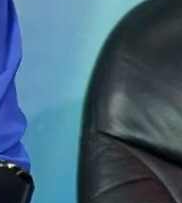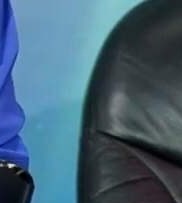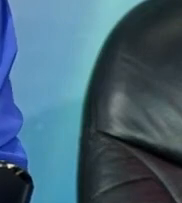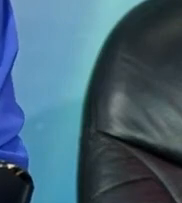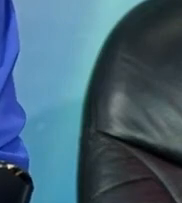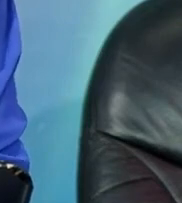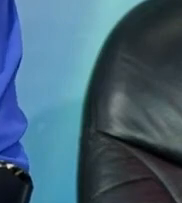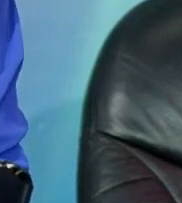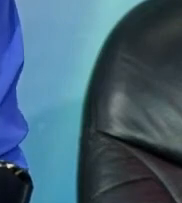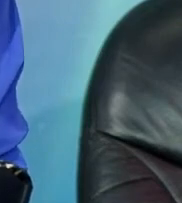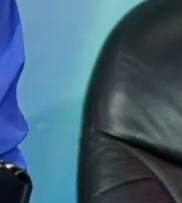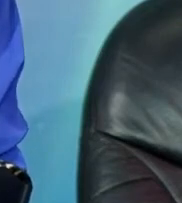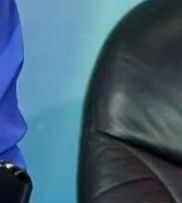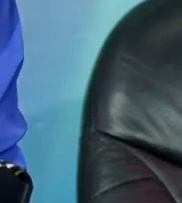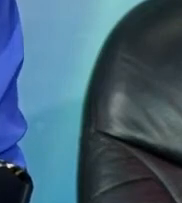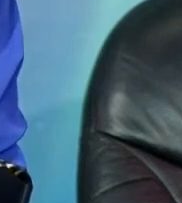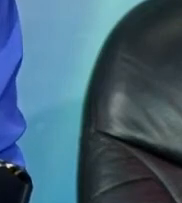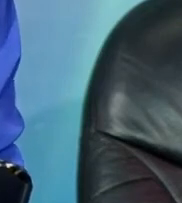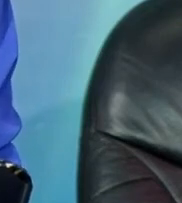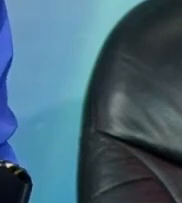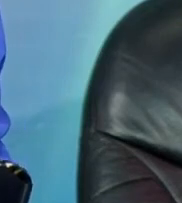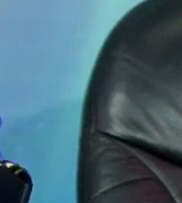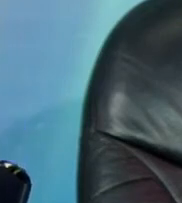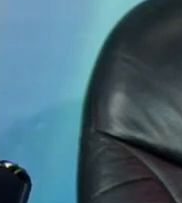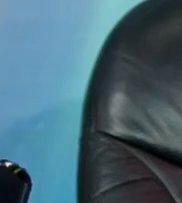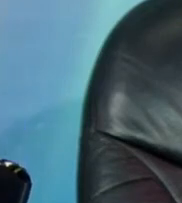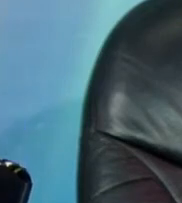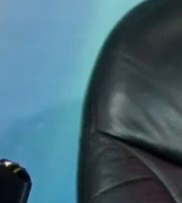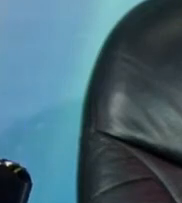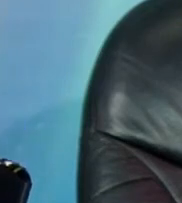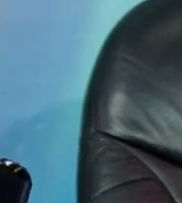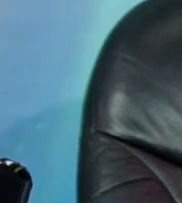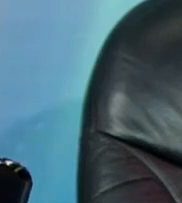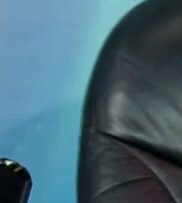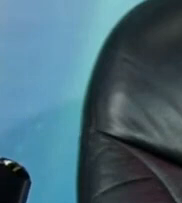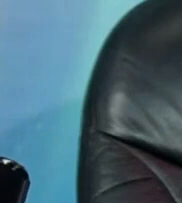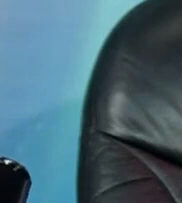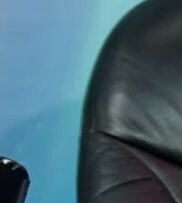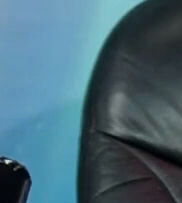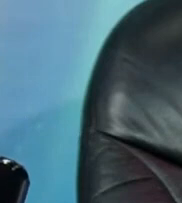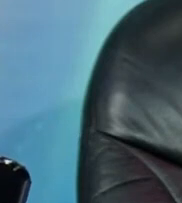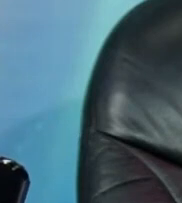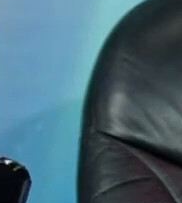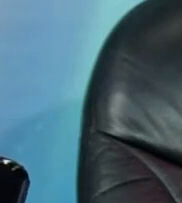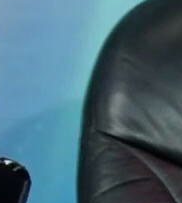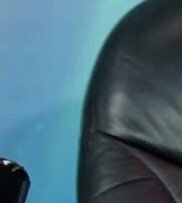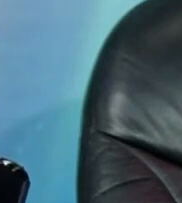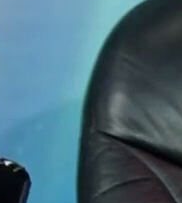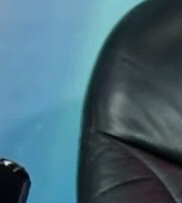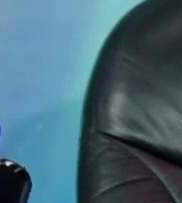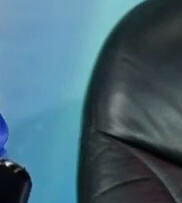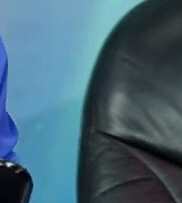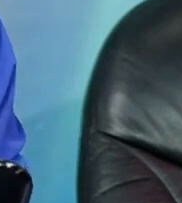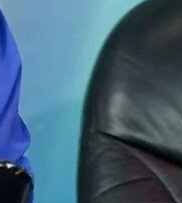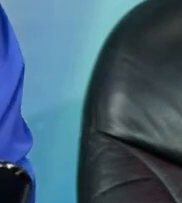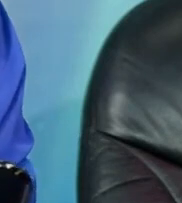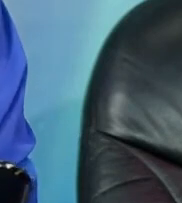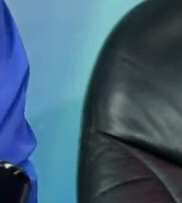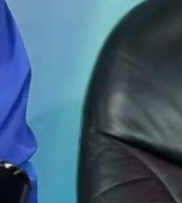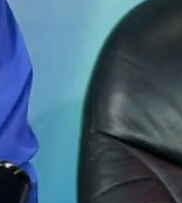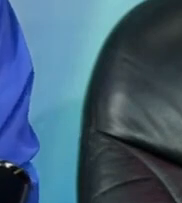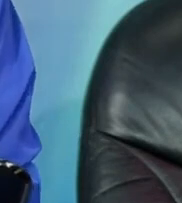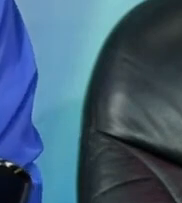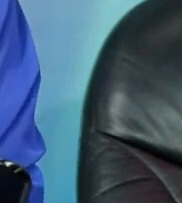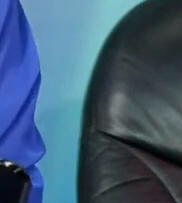on. It is possible. And so we moved on. But we were like, how? We need 7 million.